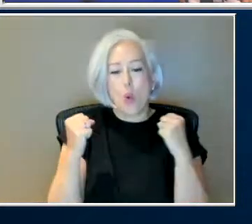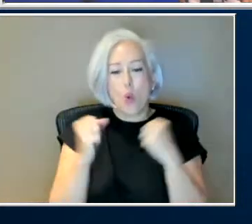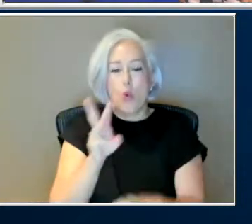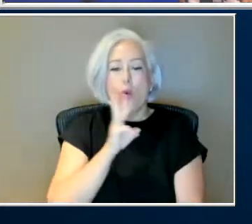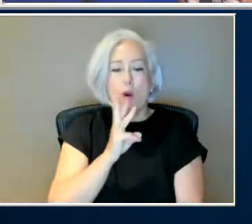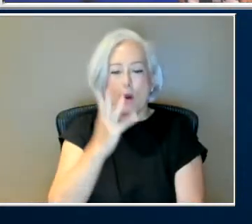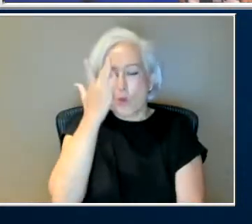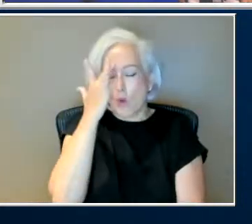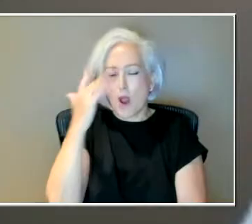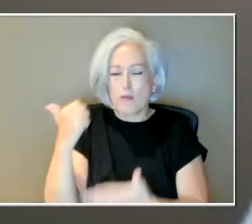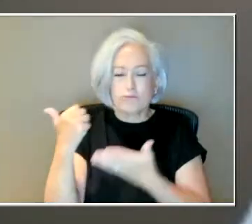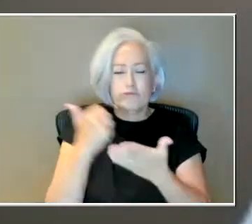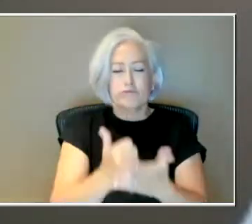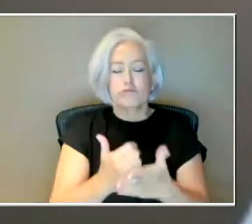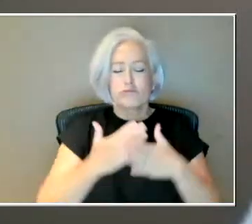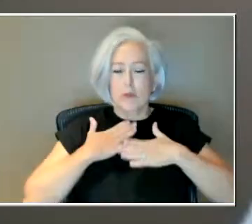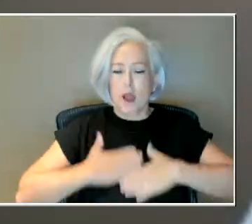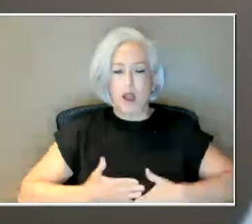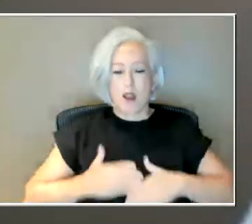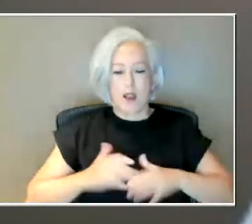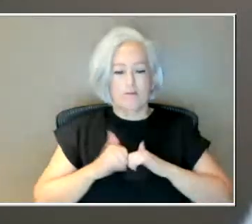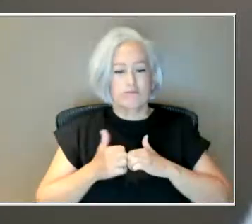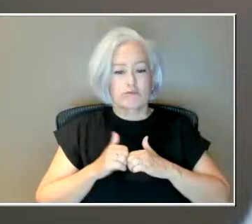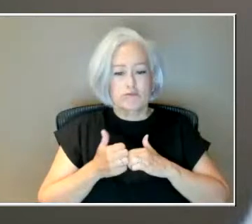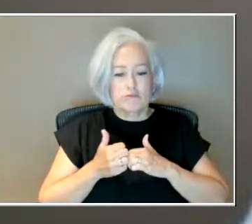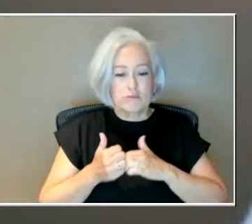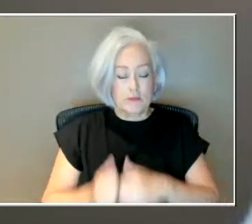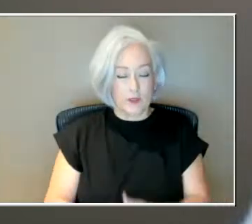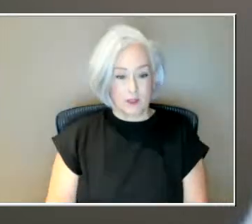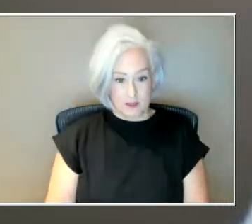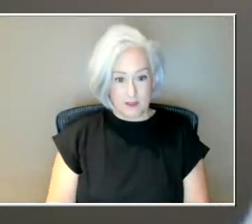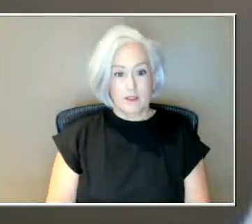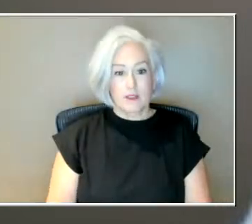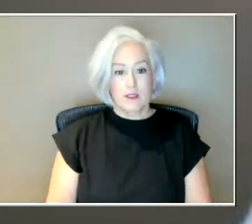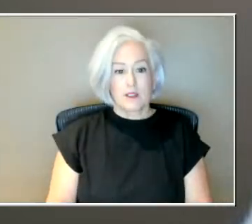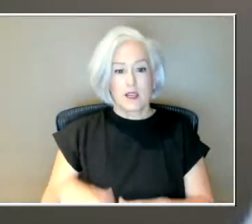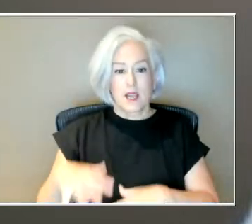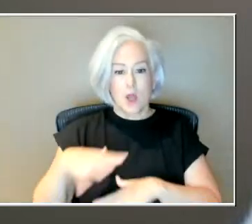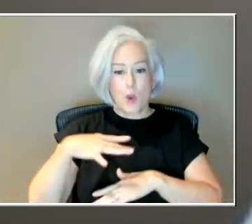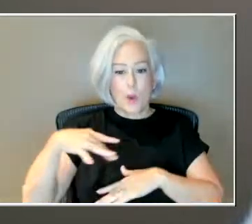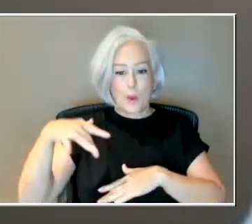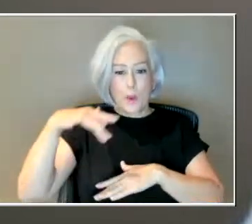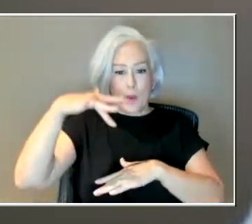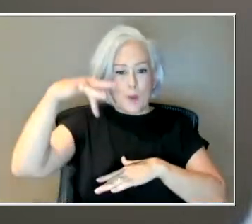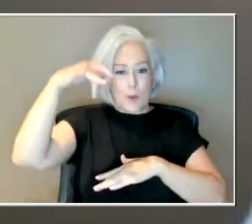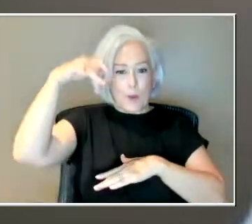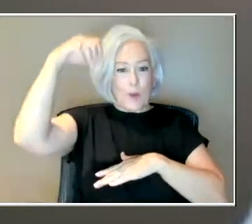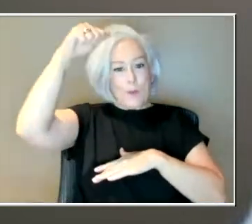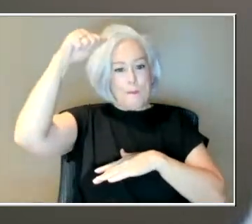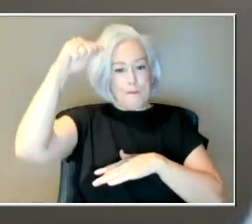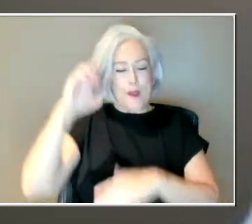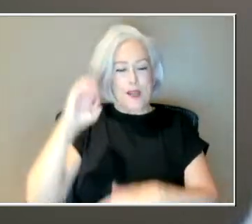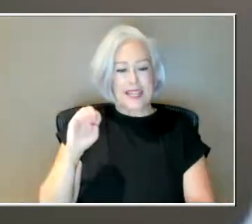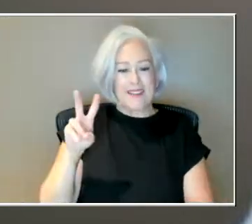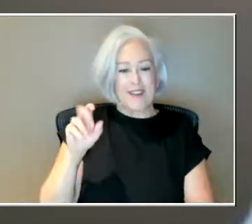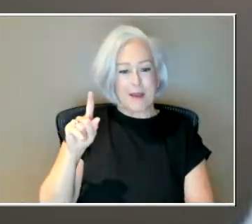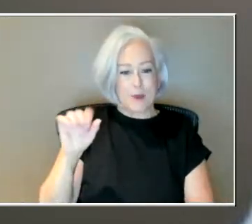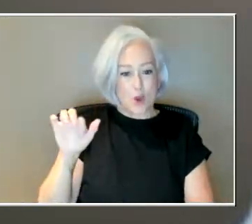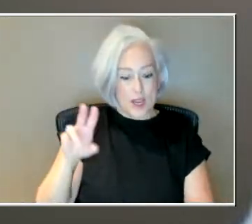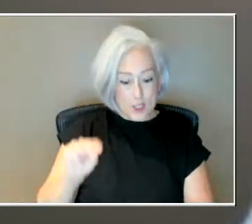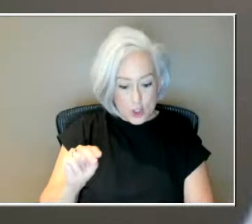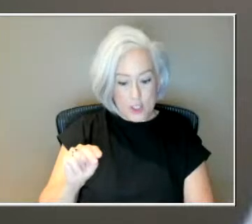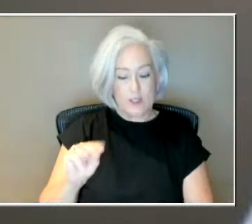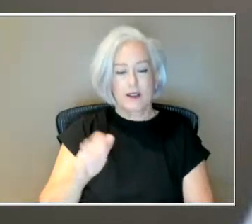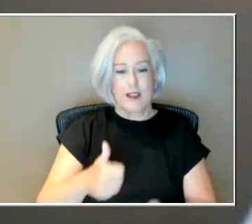body? Absolutely. Evaporation is one of the best mechanisms your body has to cool down. And you can lose a ton